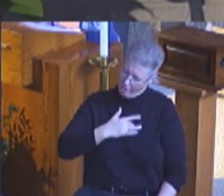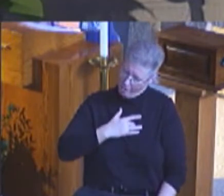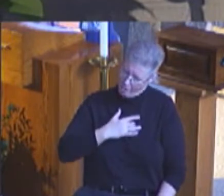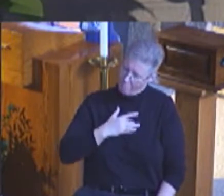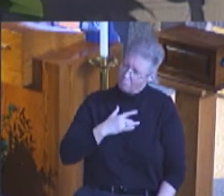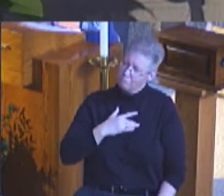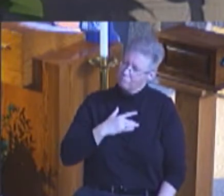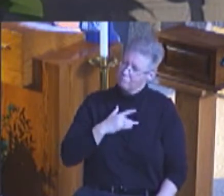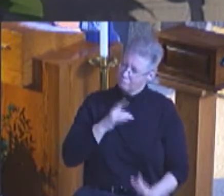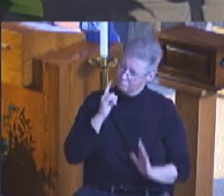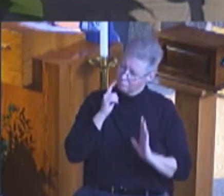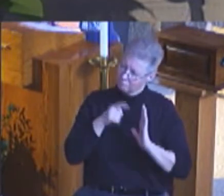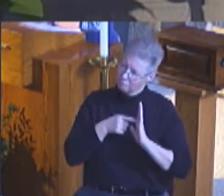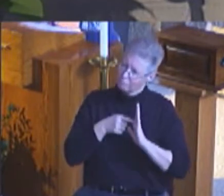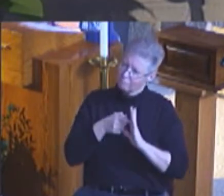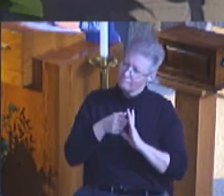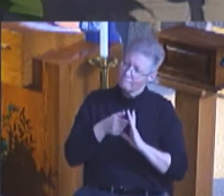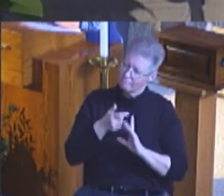presence.